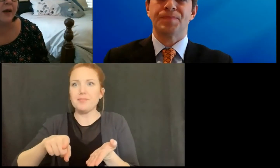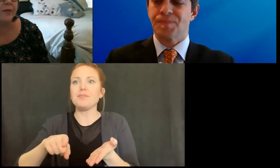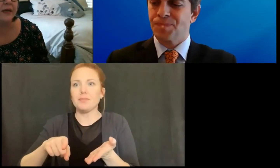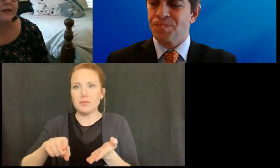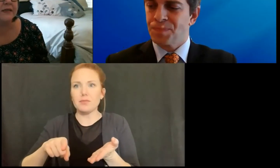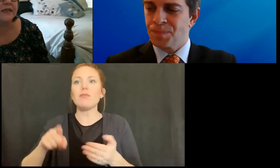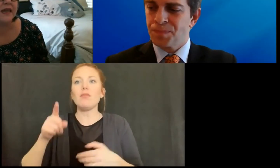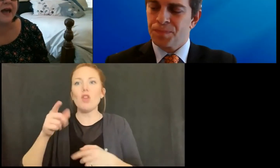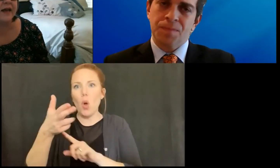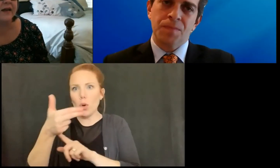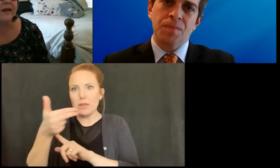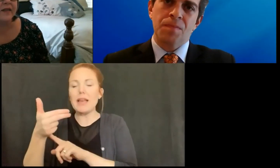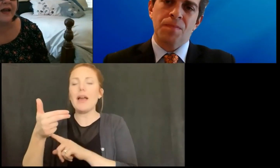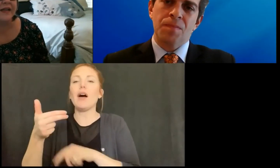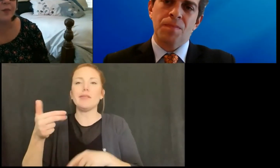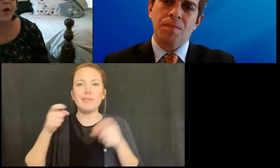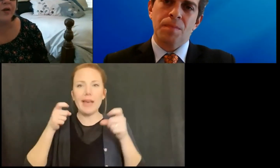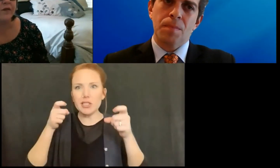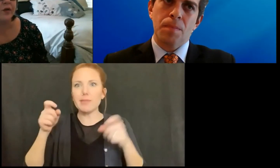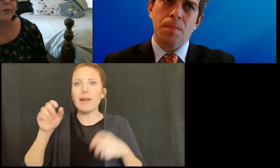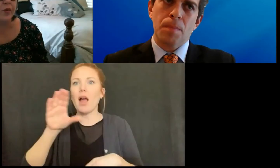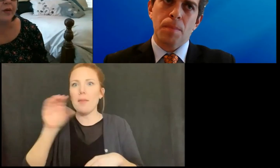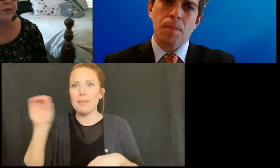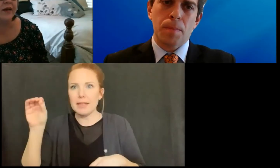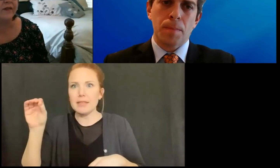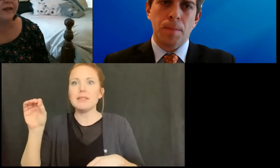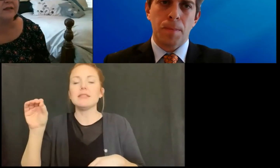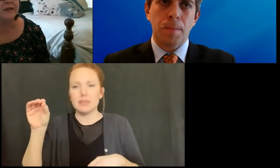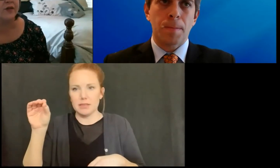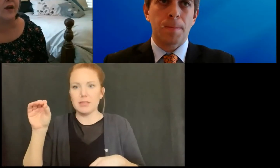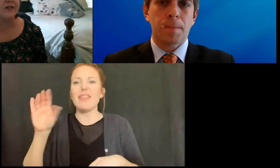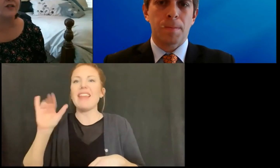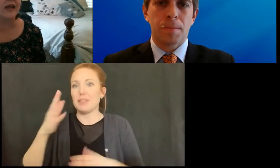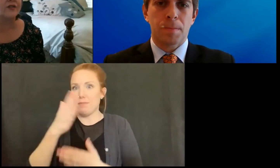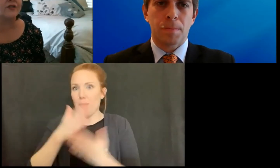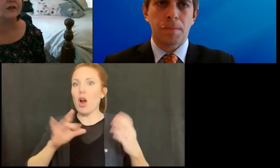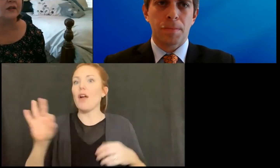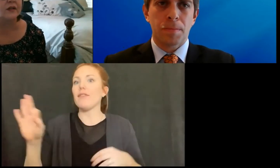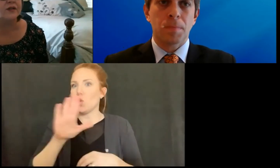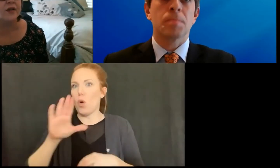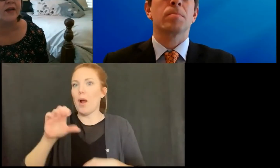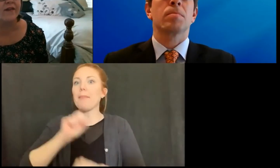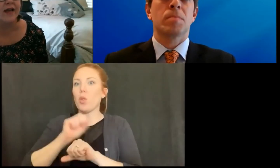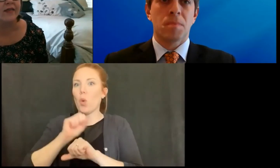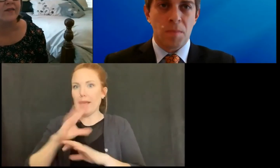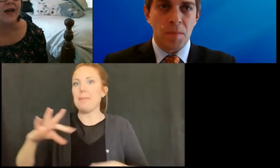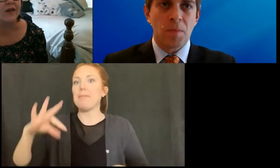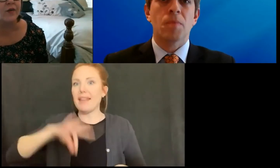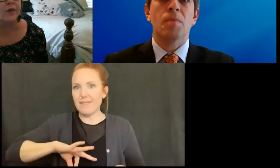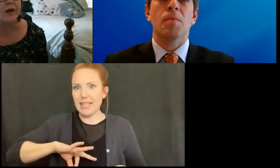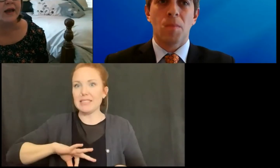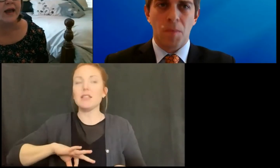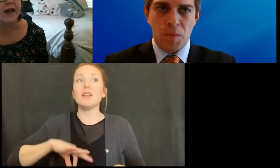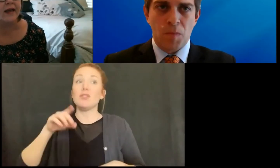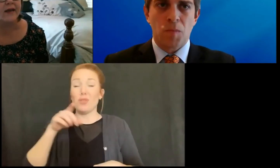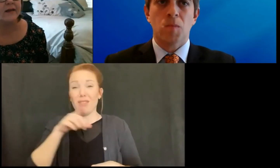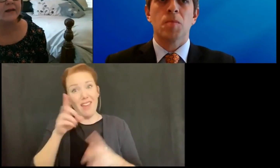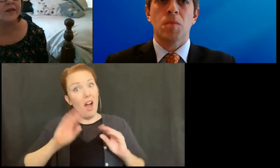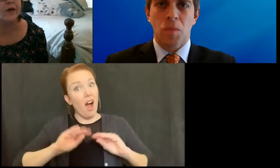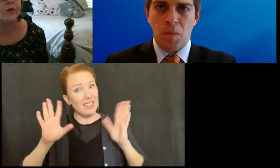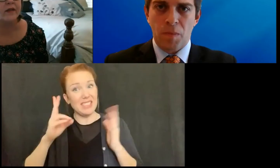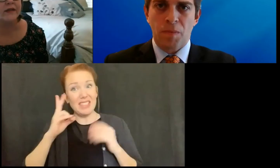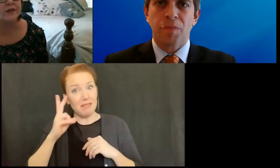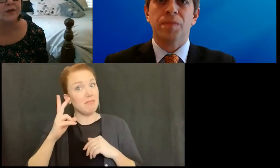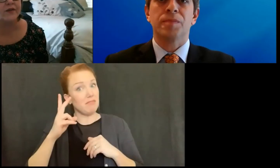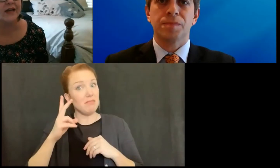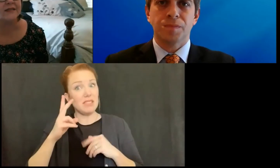management companies that's part of your employee benefits, your education. So they find the value and